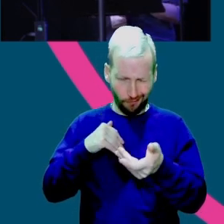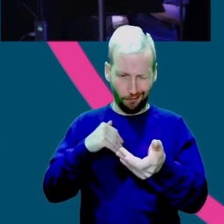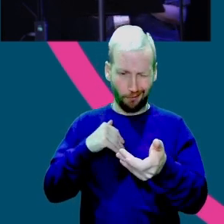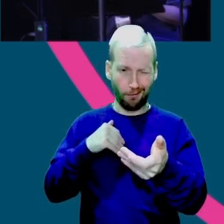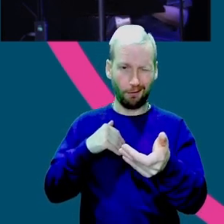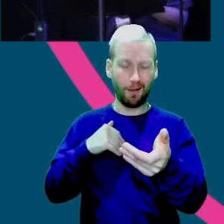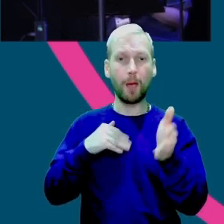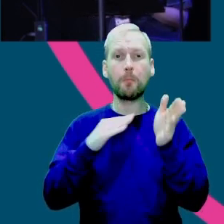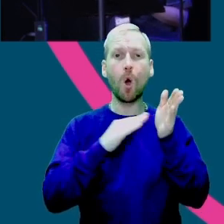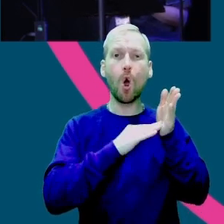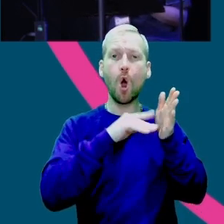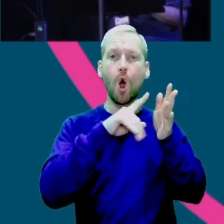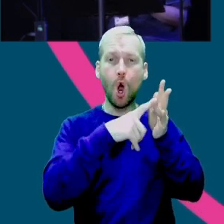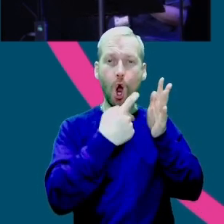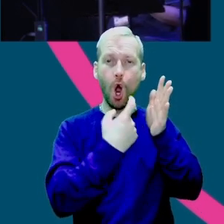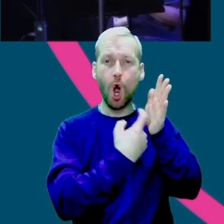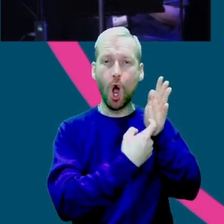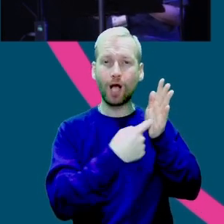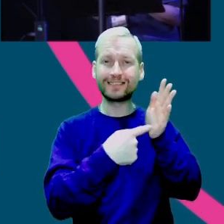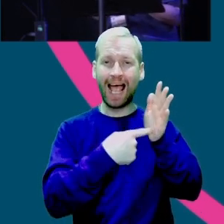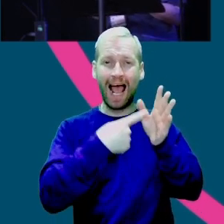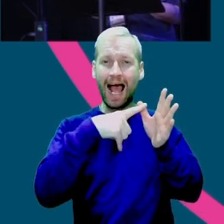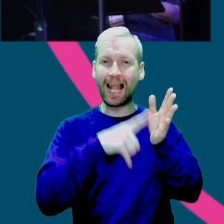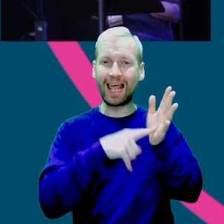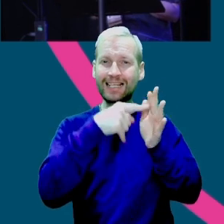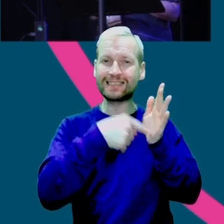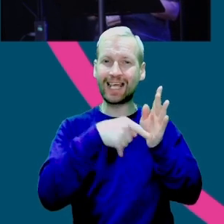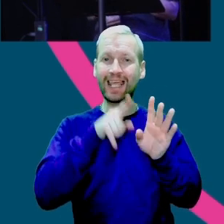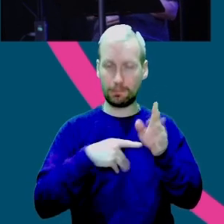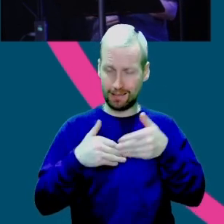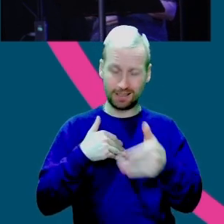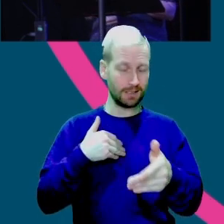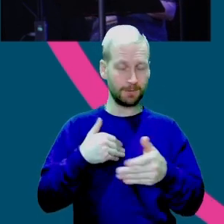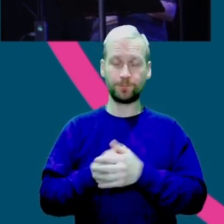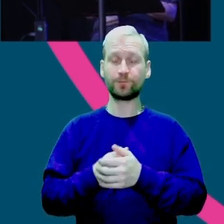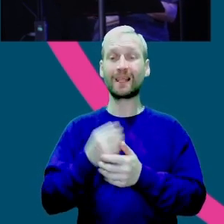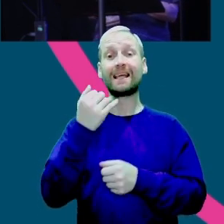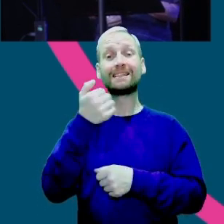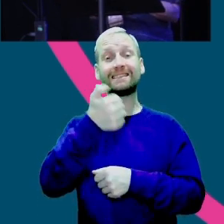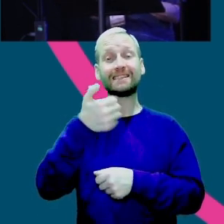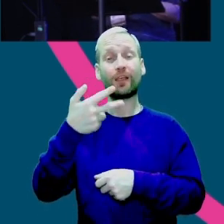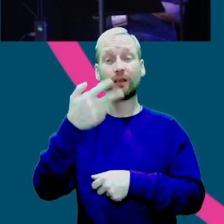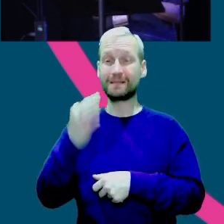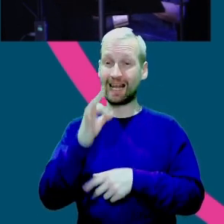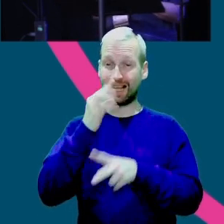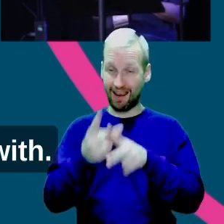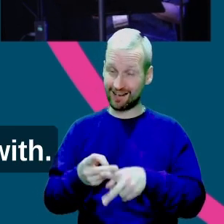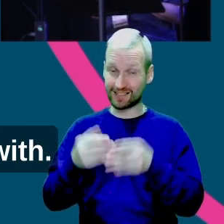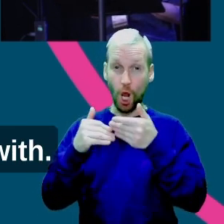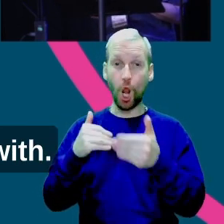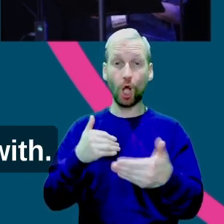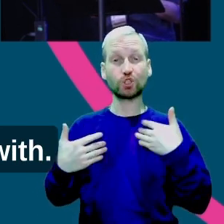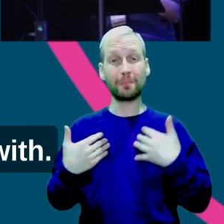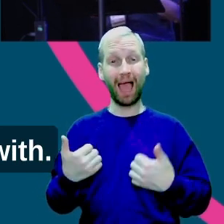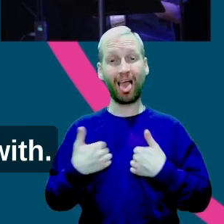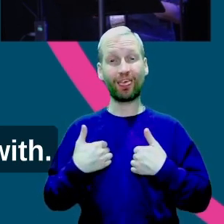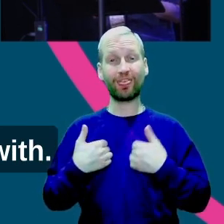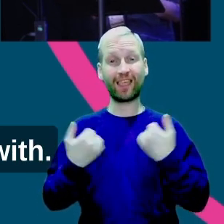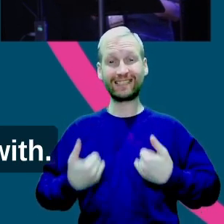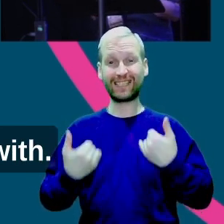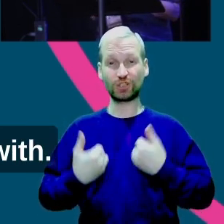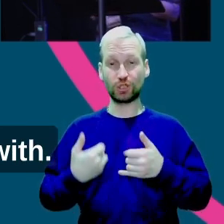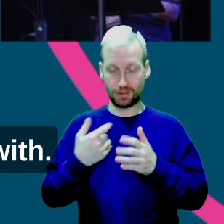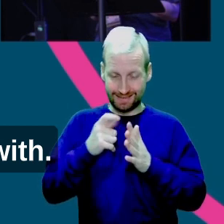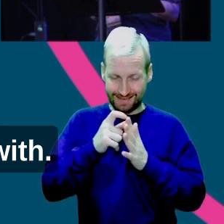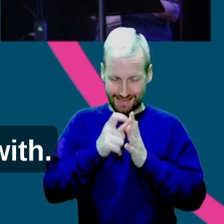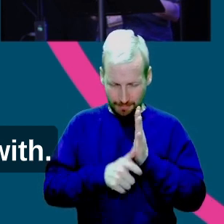As seen here locally in Norfolk and Waveney, 63% of carers also have their long-term health conditions,